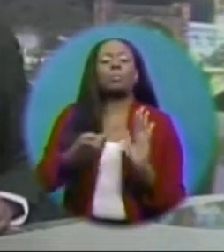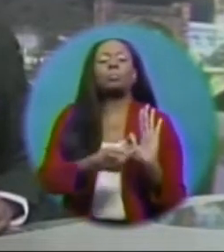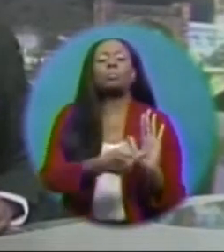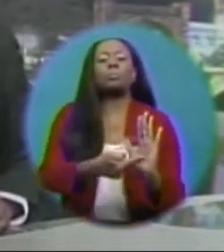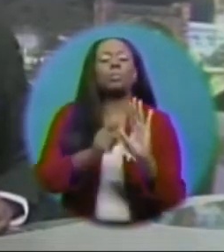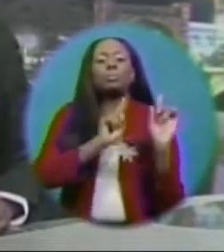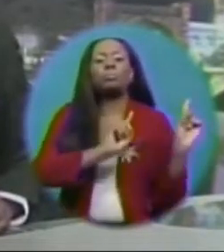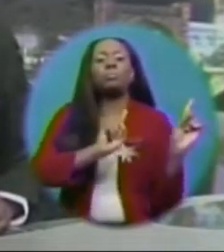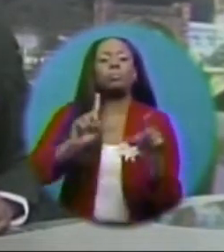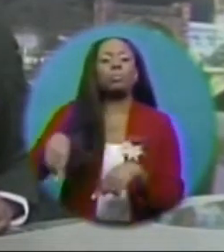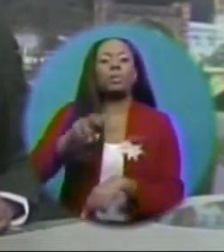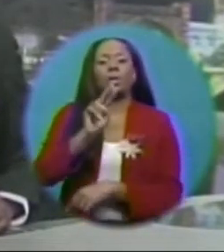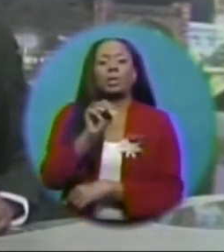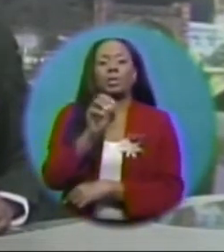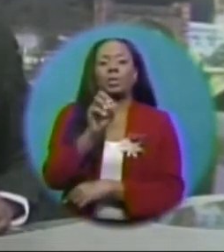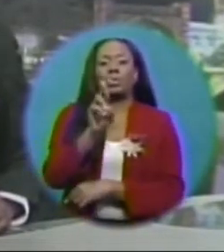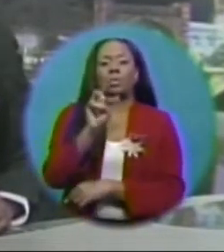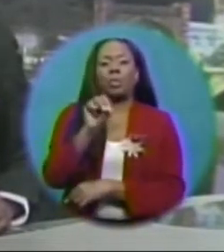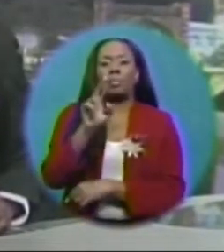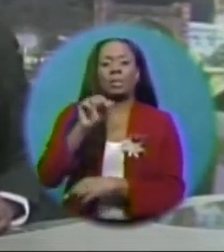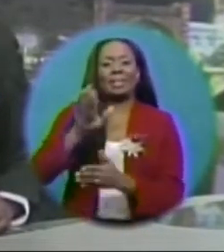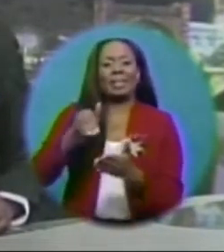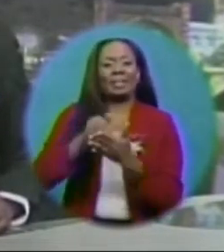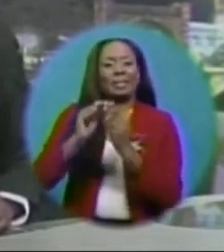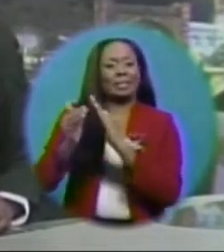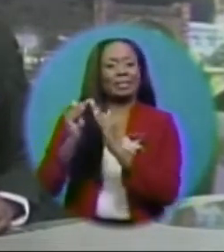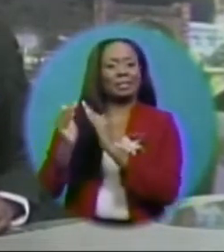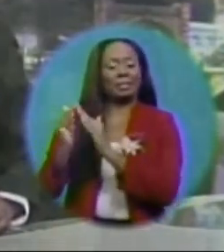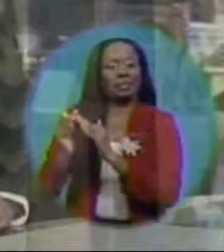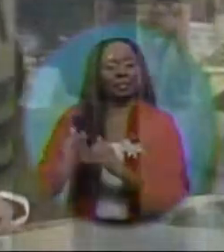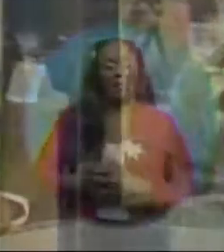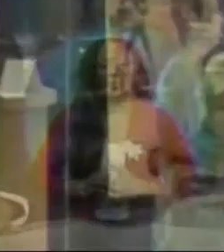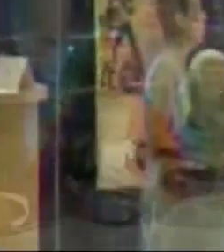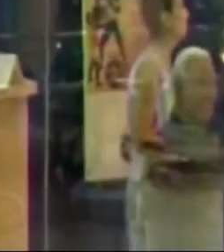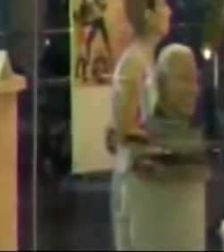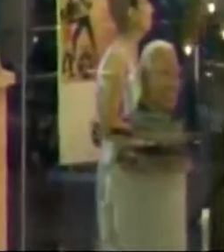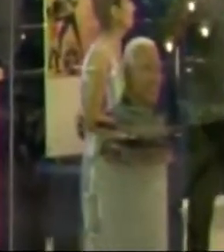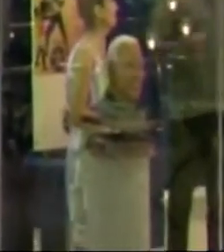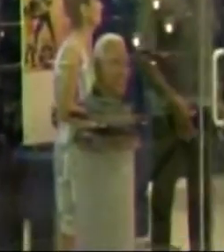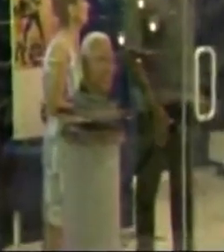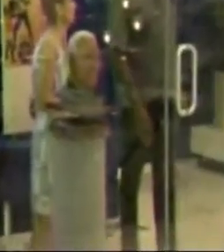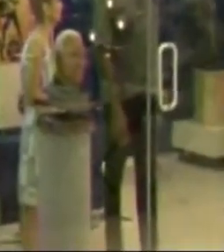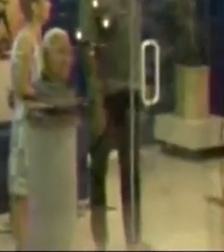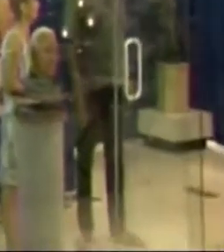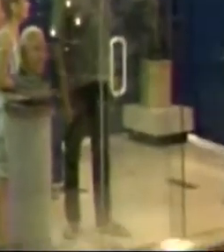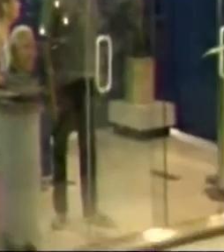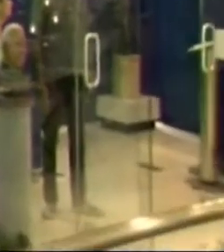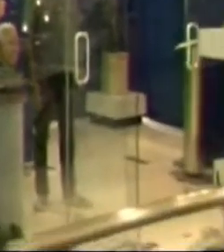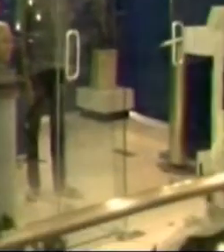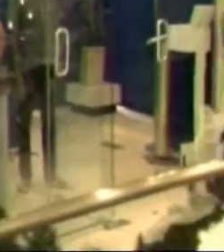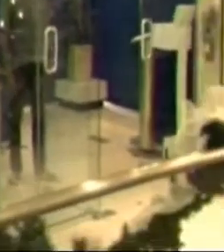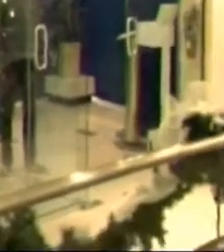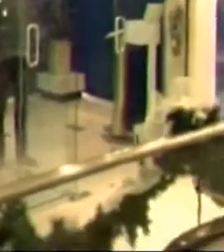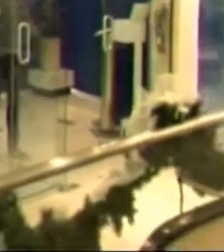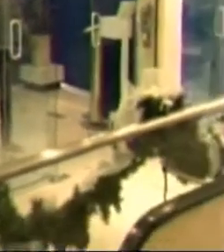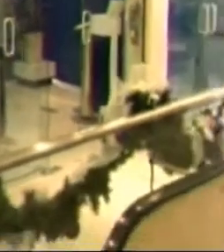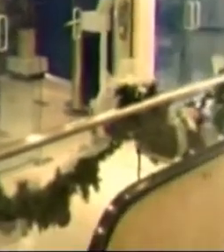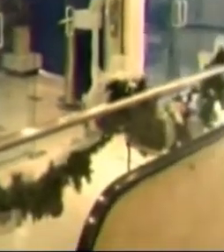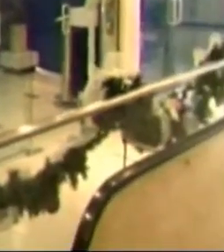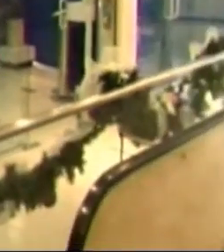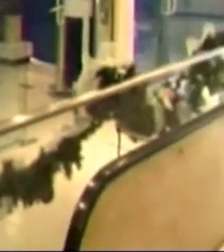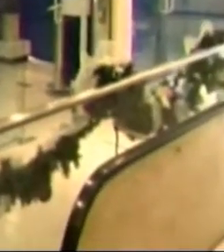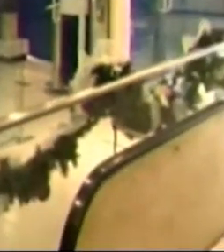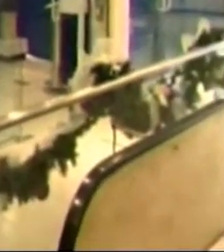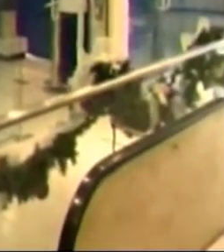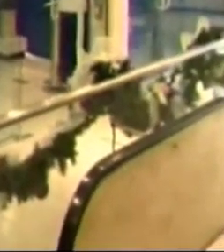exhibition ongoing at Norman Center, the city. Of the 2 directors of the Caribbean Wax Museum, Art Edwards recently talked about the temporary move